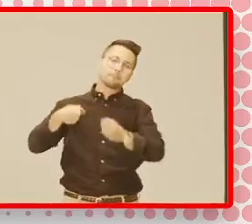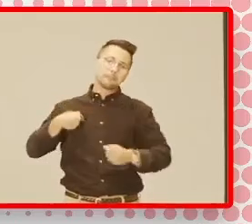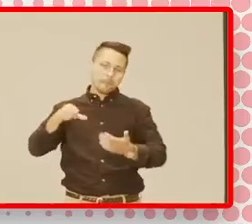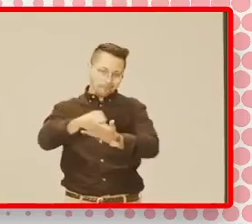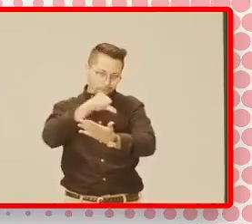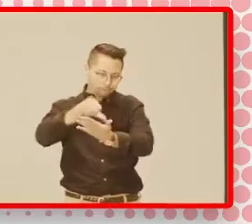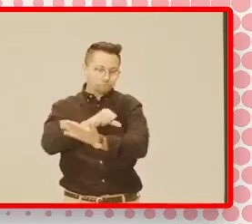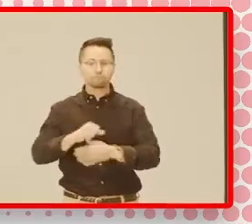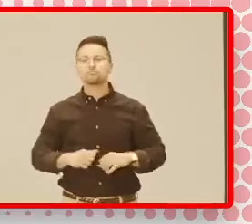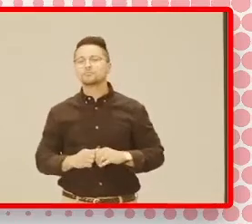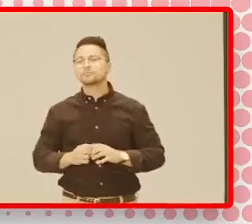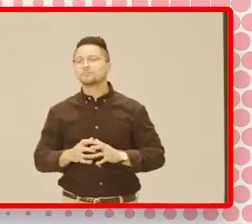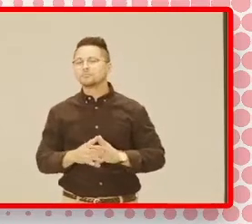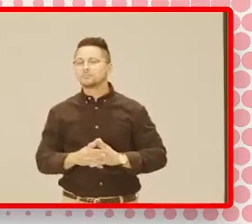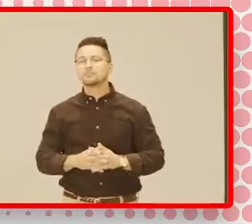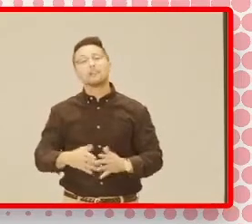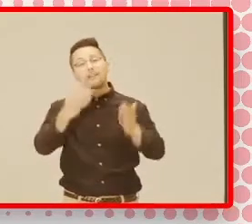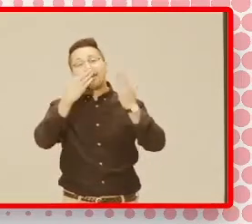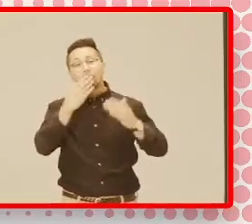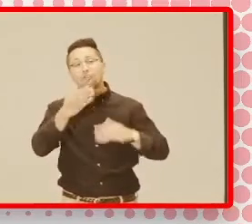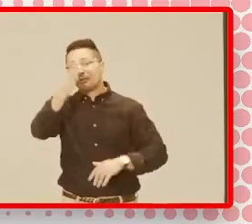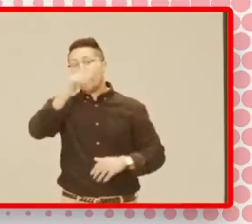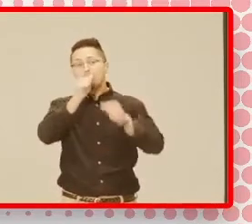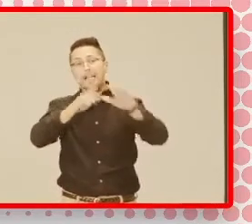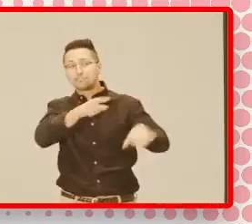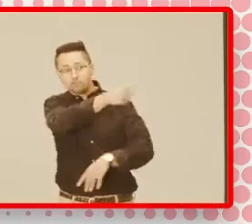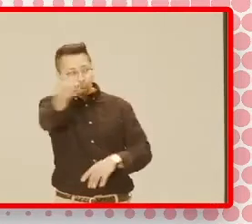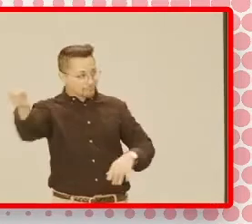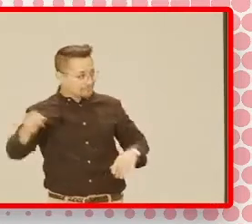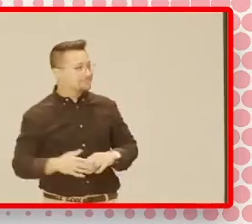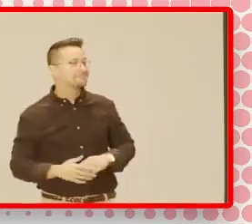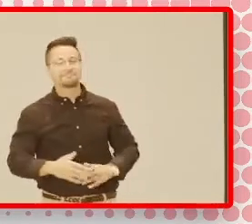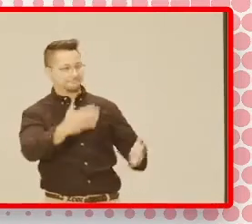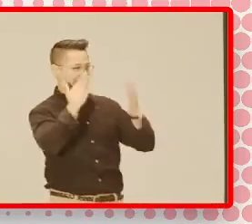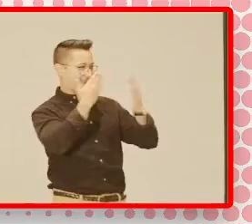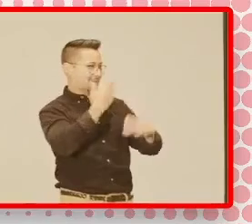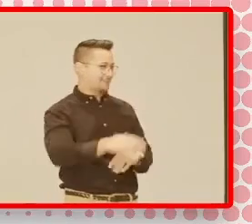And thank you, may God bless you. Thank you.